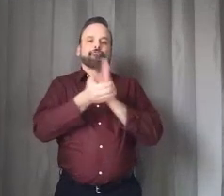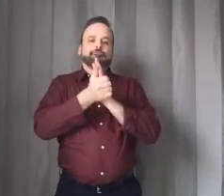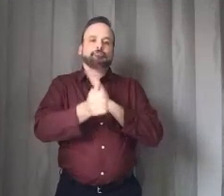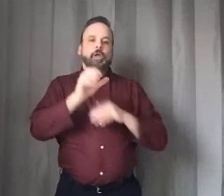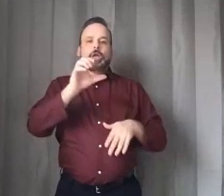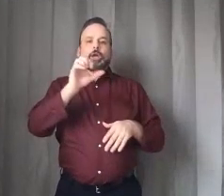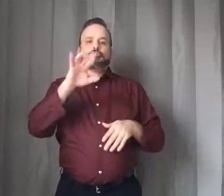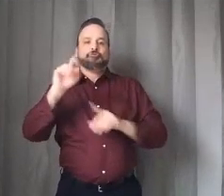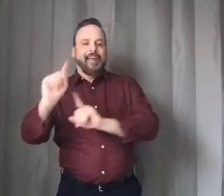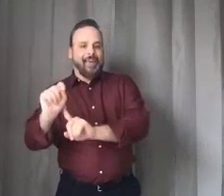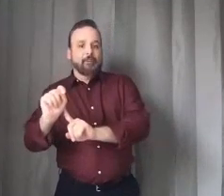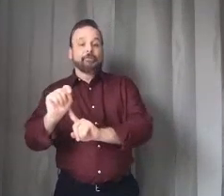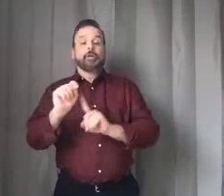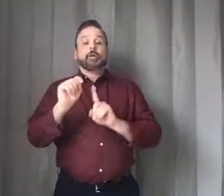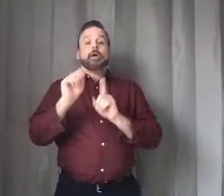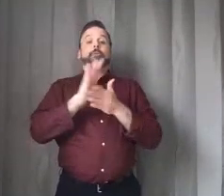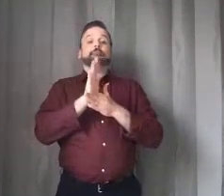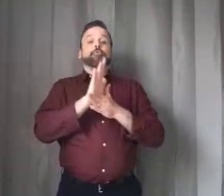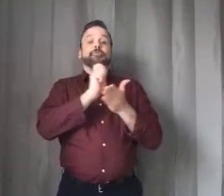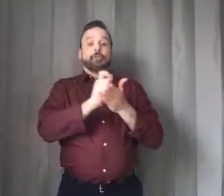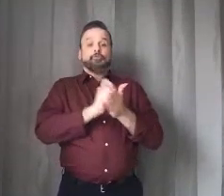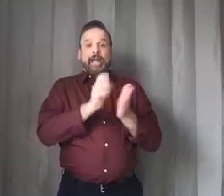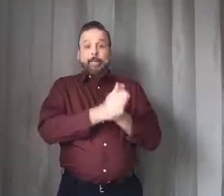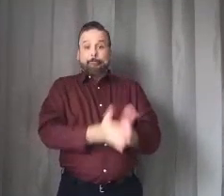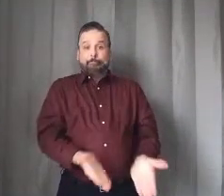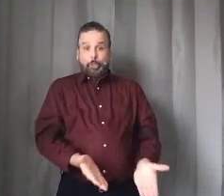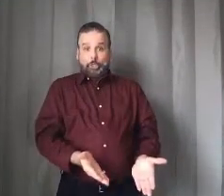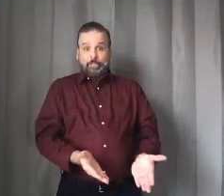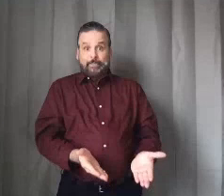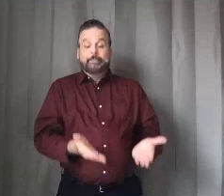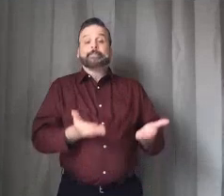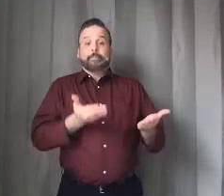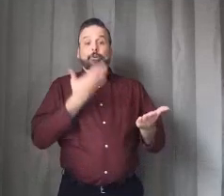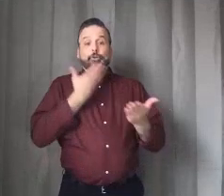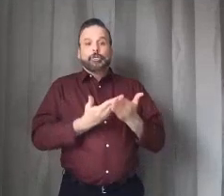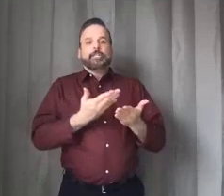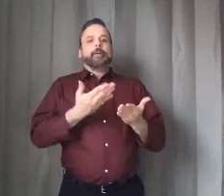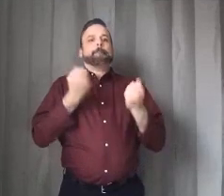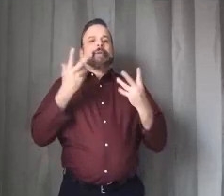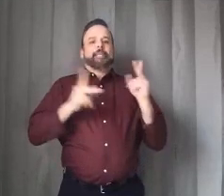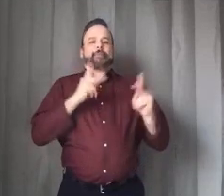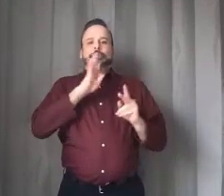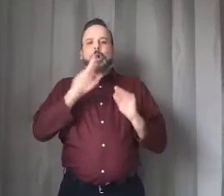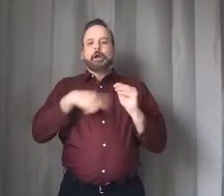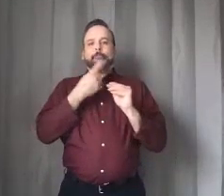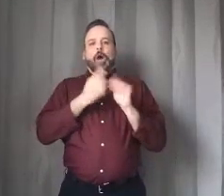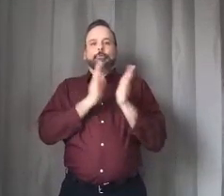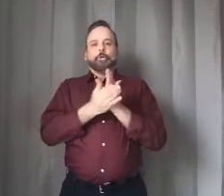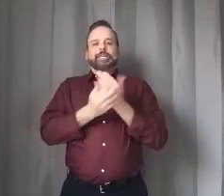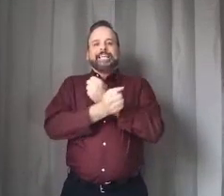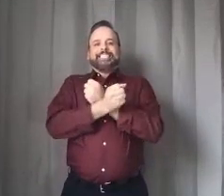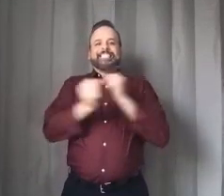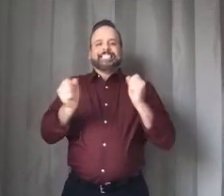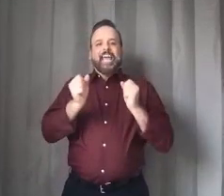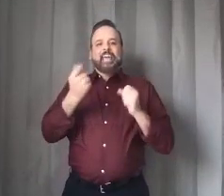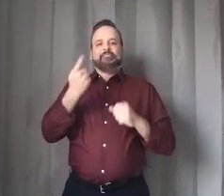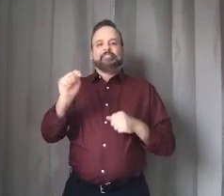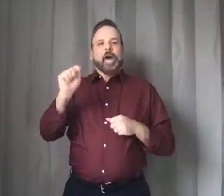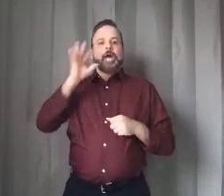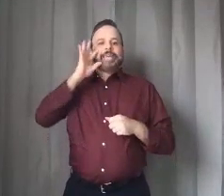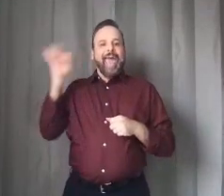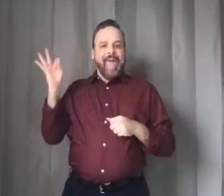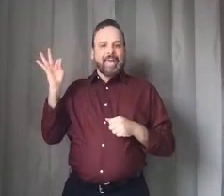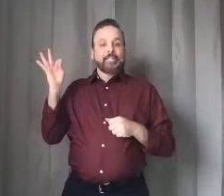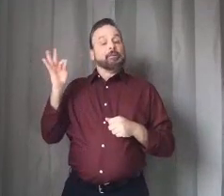think you have to go further than Save the Cat. I know people talk a lot about Save the Cat. That's like good to know. But then I think you want